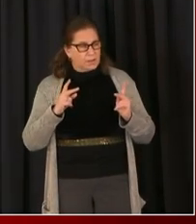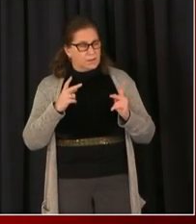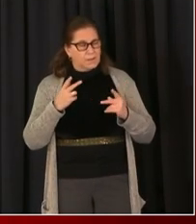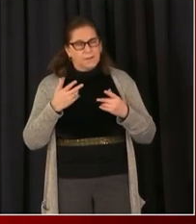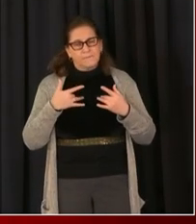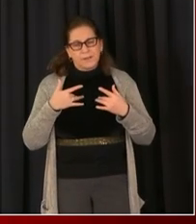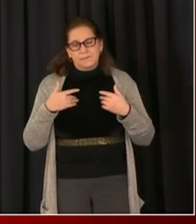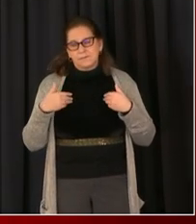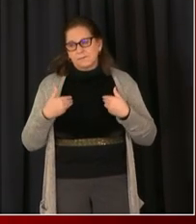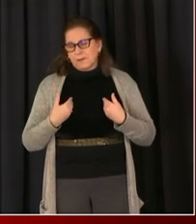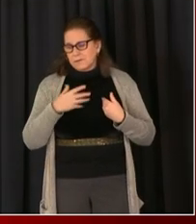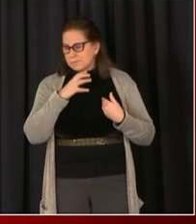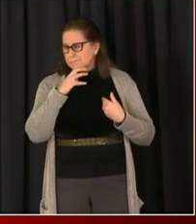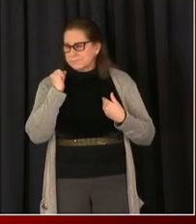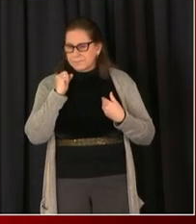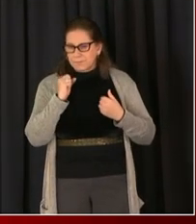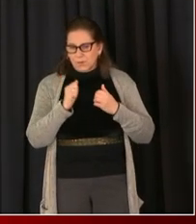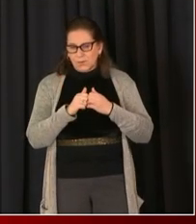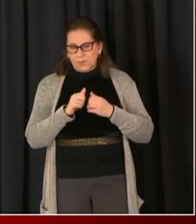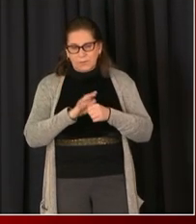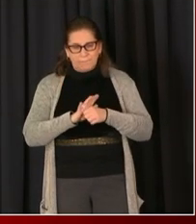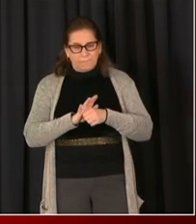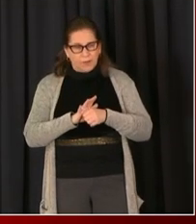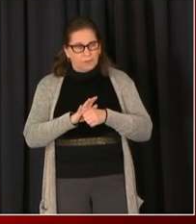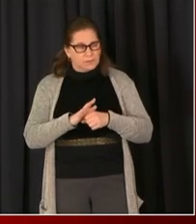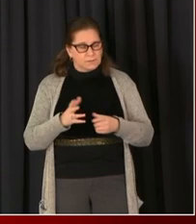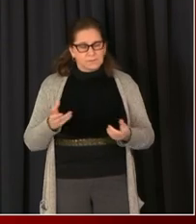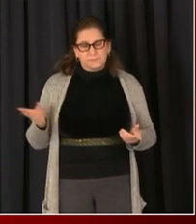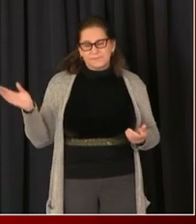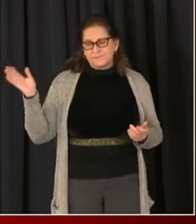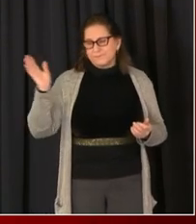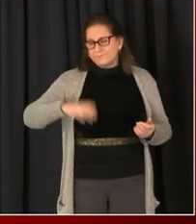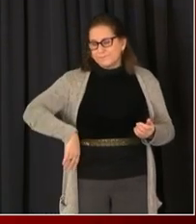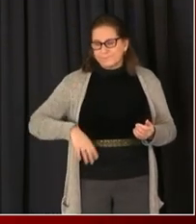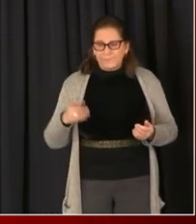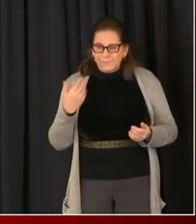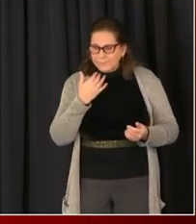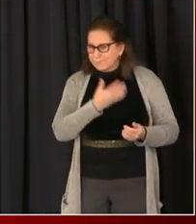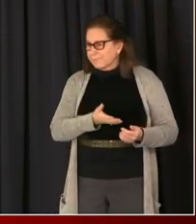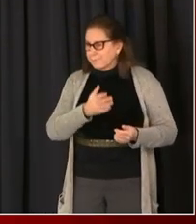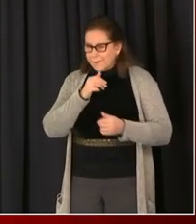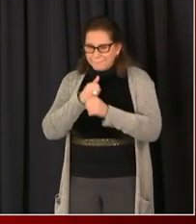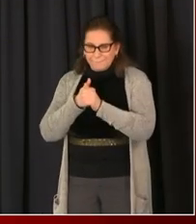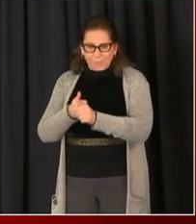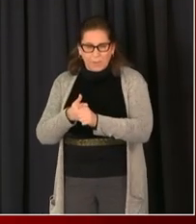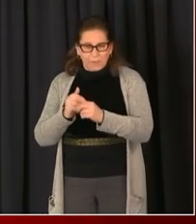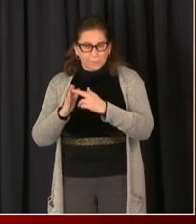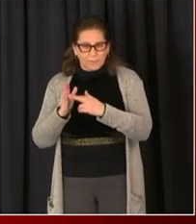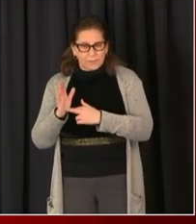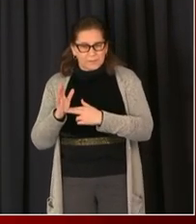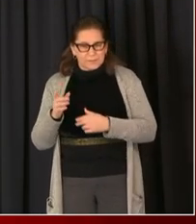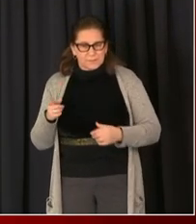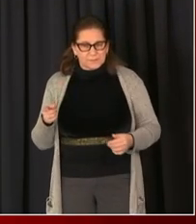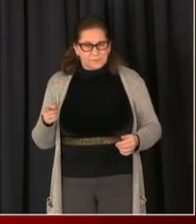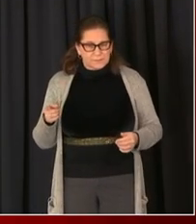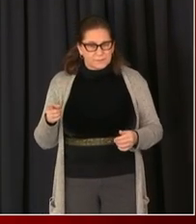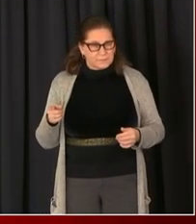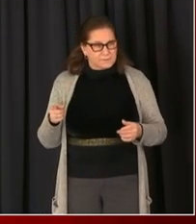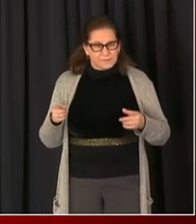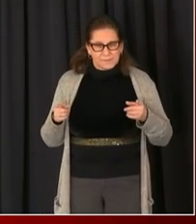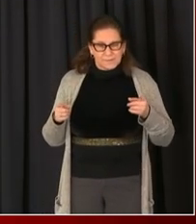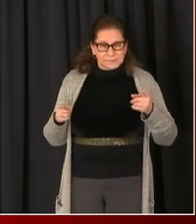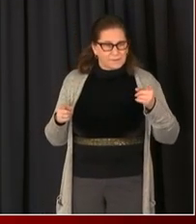from the public? And then are you considering, and this will be for you, Mayor Bowser, as well, considering increasing or changing enforcement